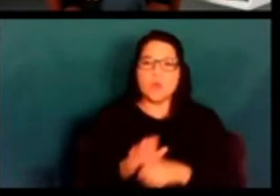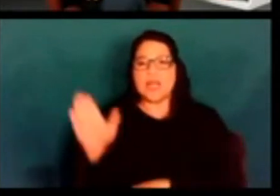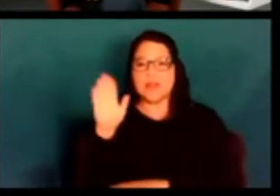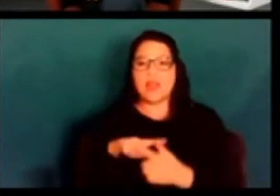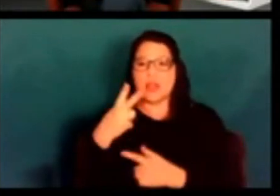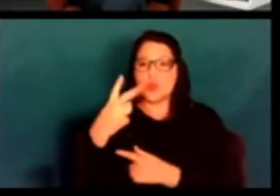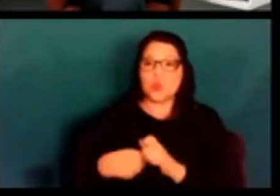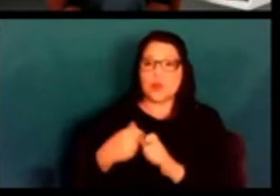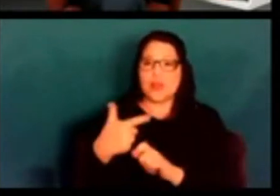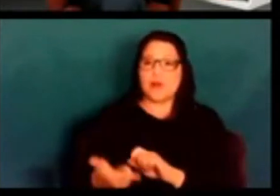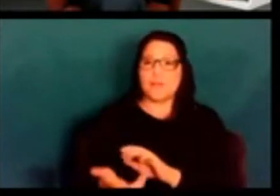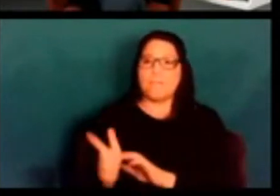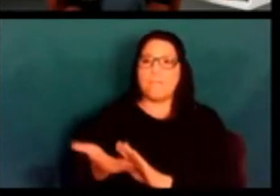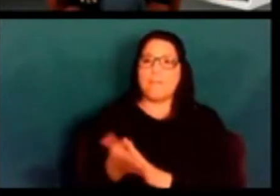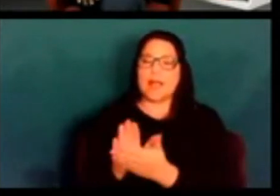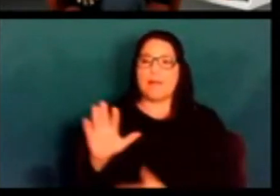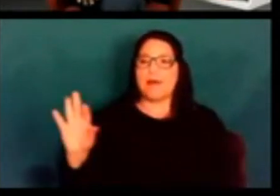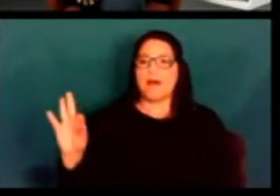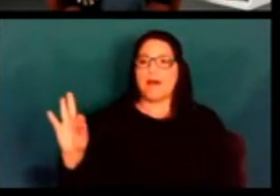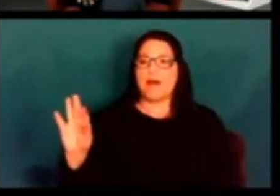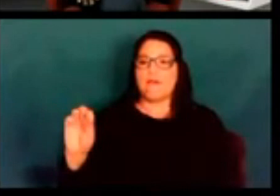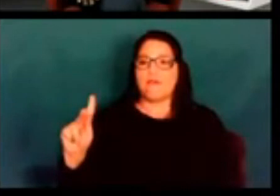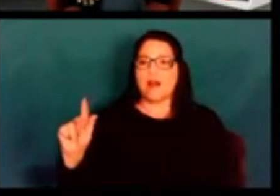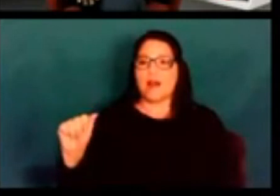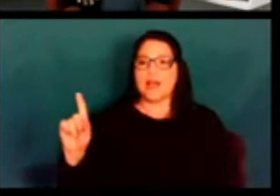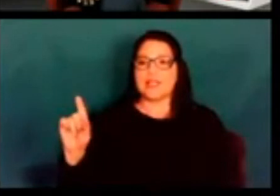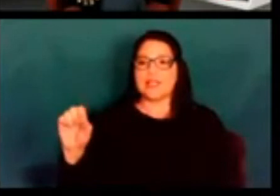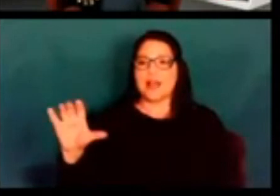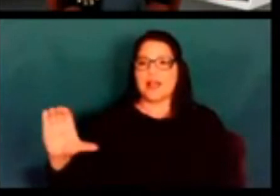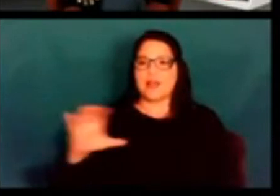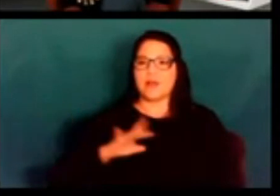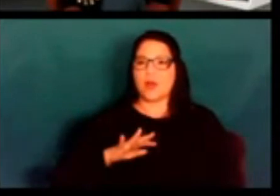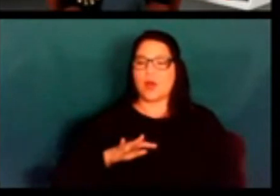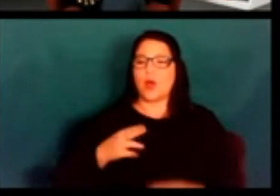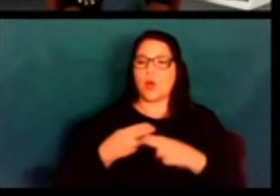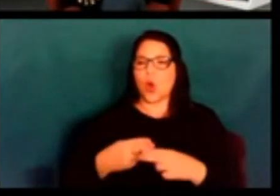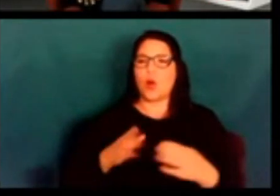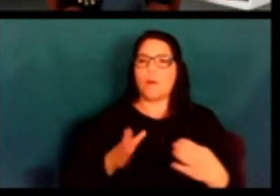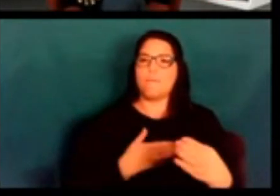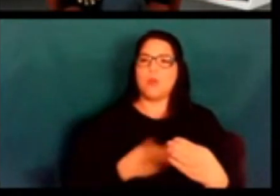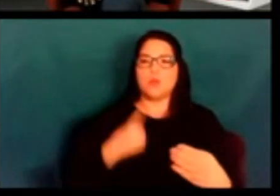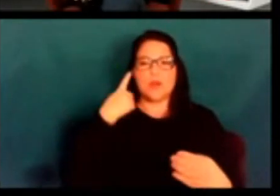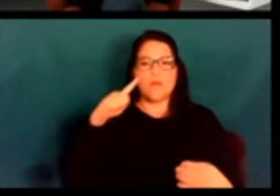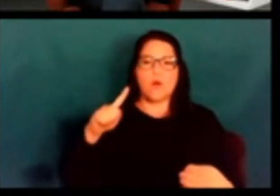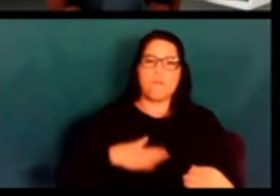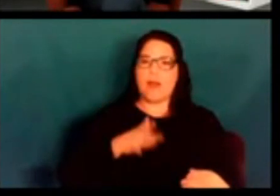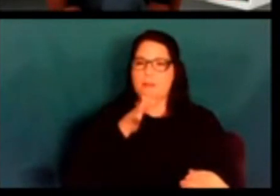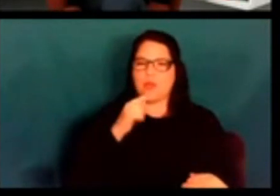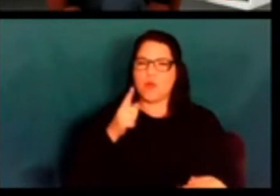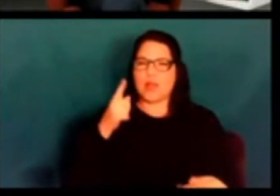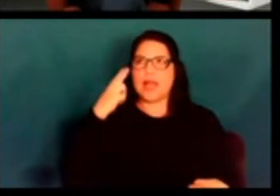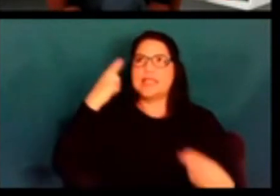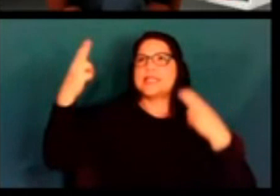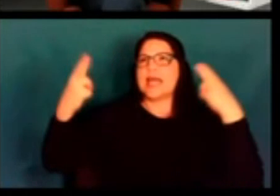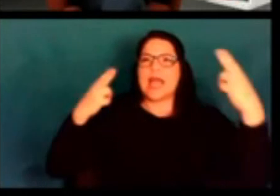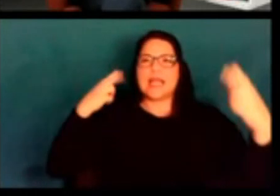Funkadelic with an album called Music for My Mother. That was the psychedelic part of us. But tell us a little bit